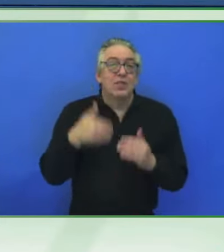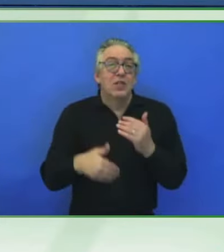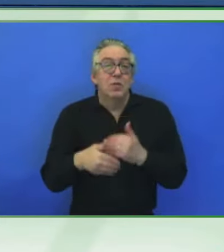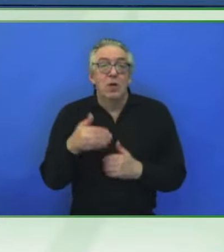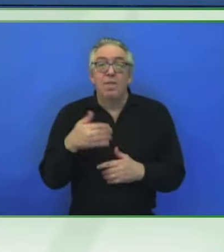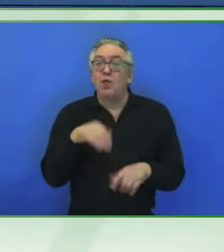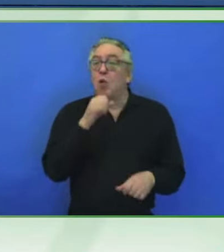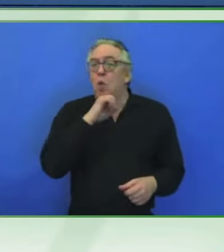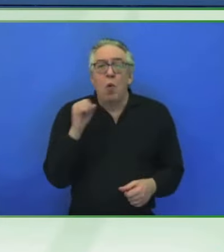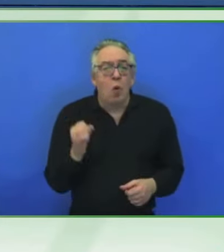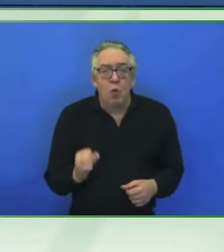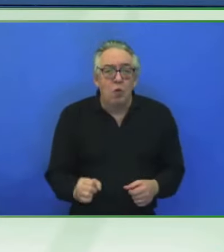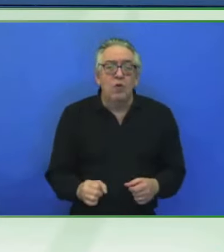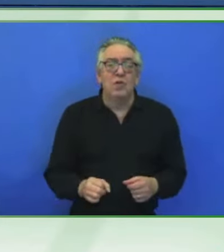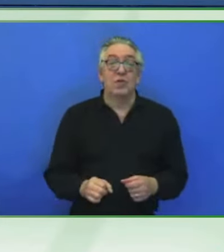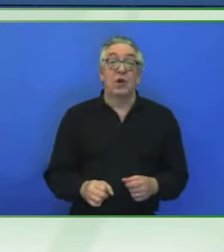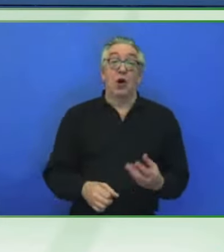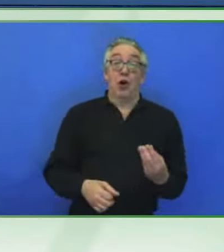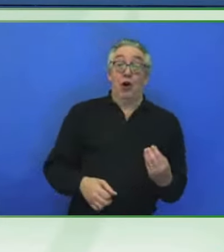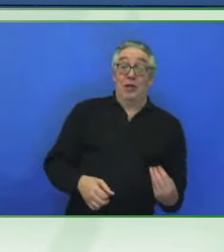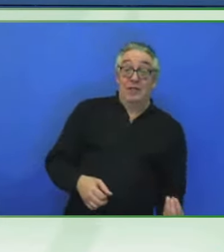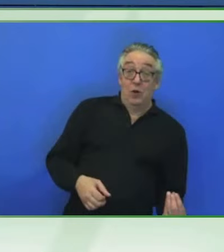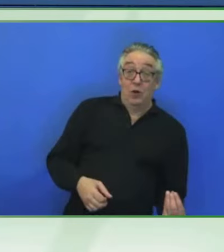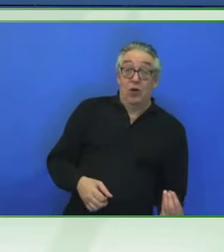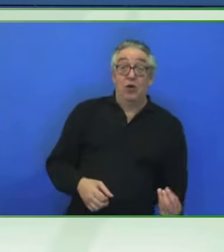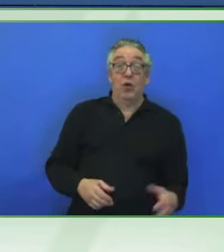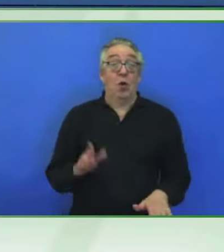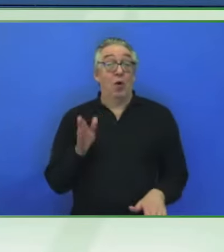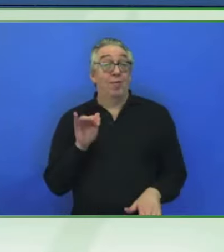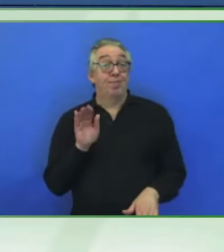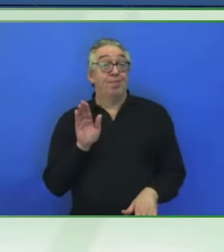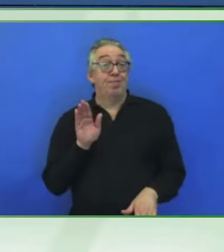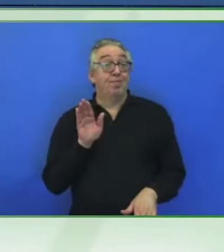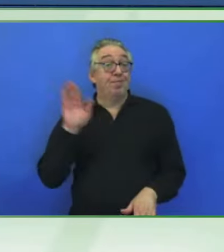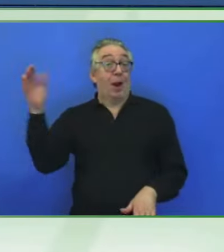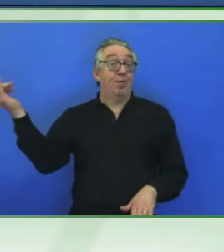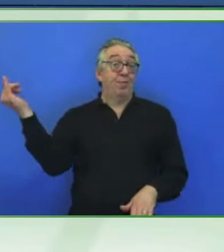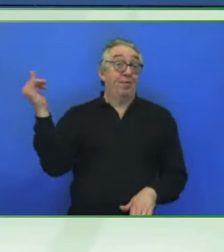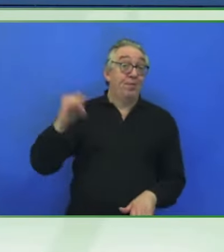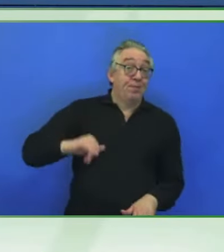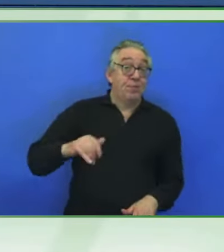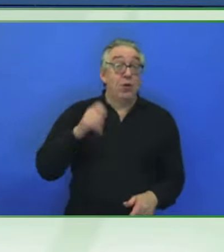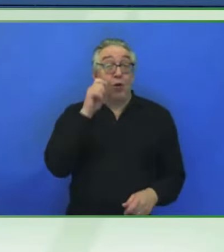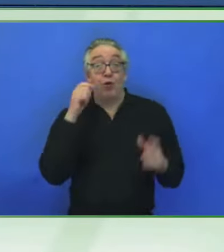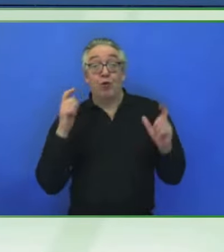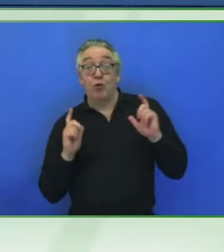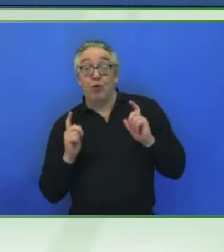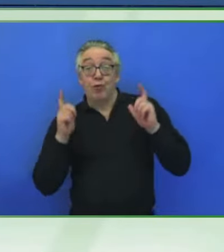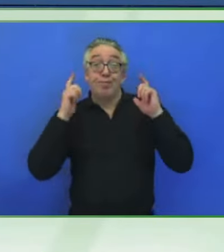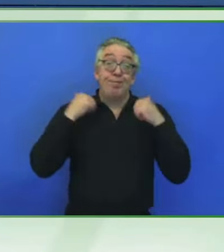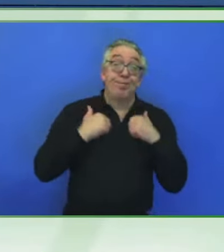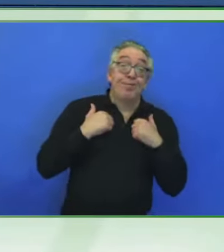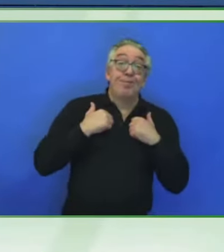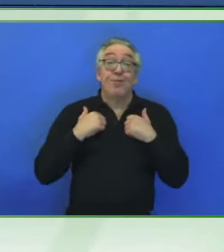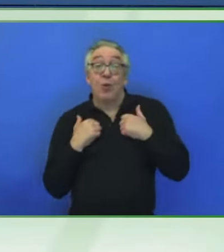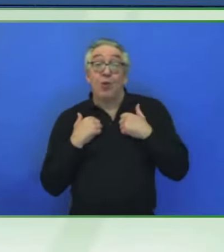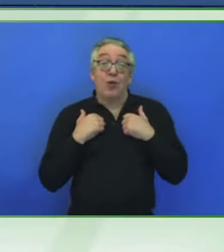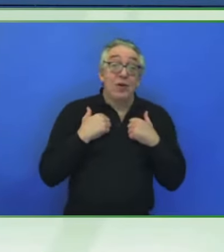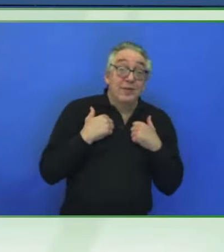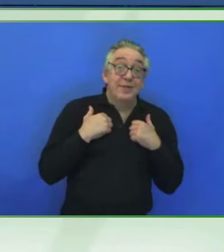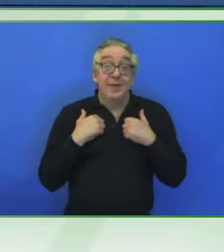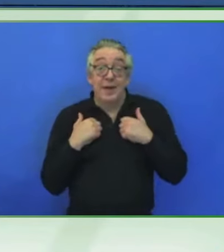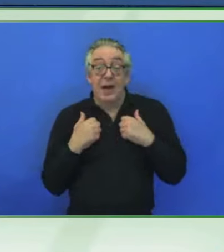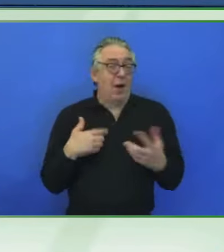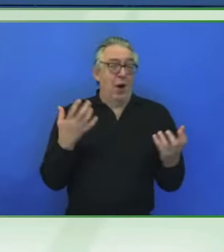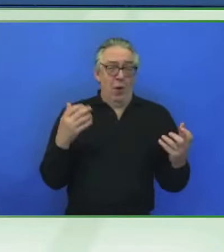or foreign. Today, we want to share with you 3 cases which we have recently worked in order